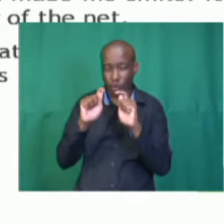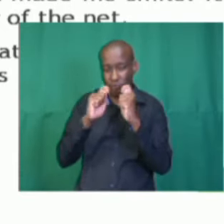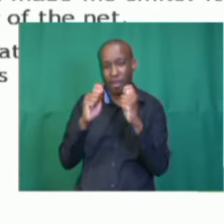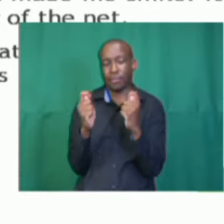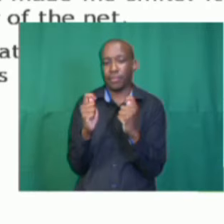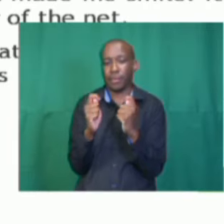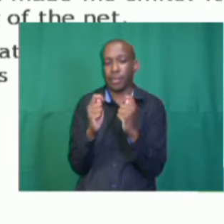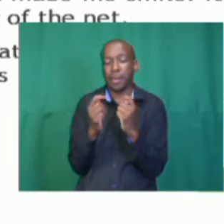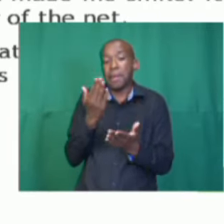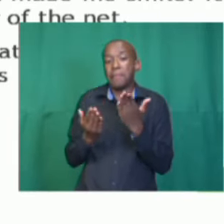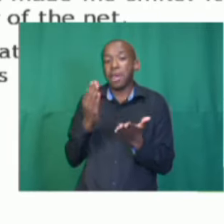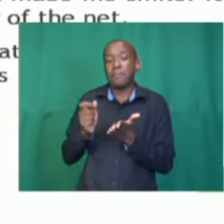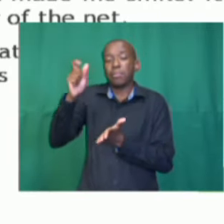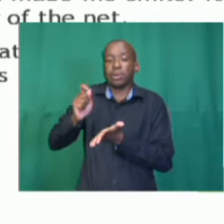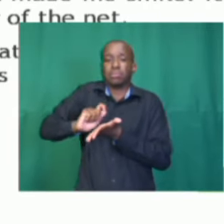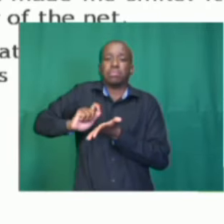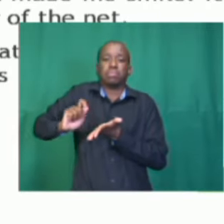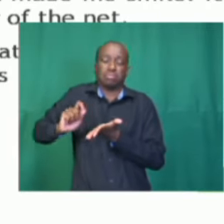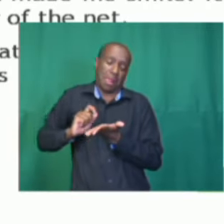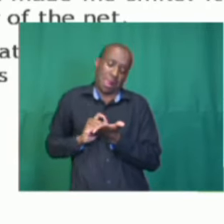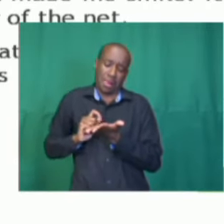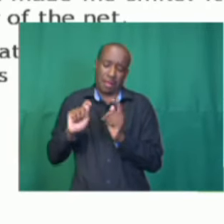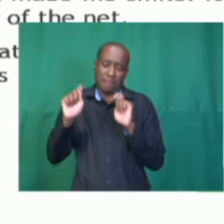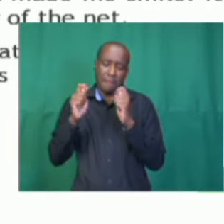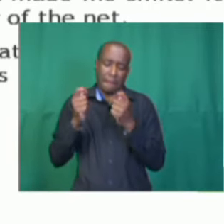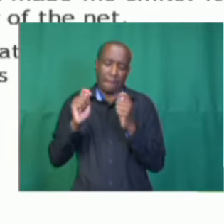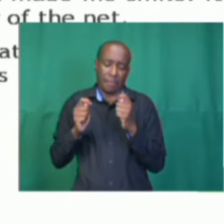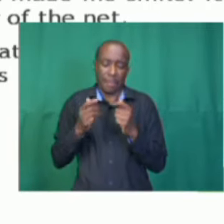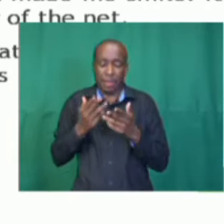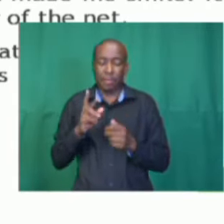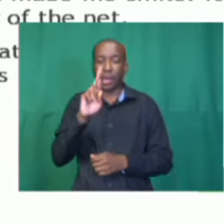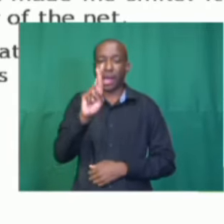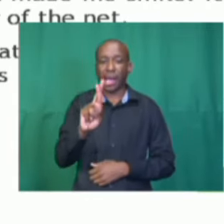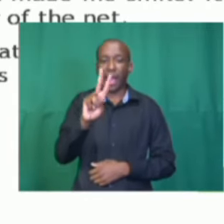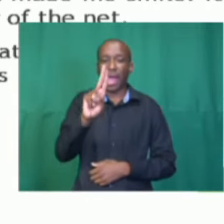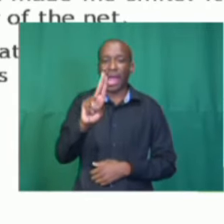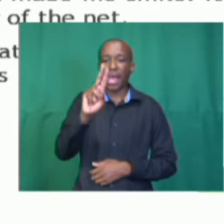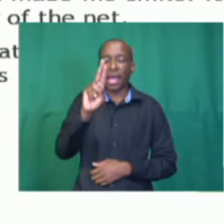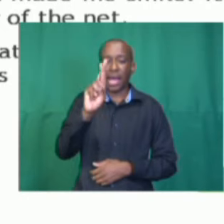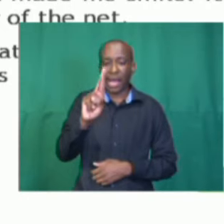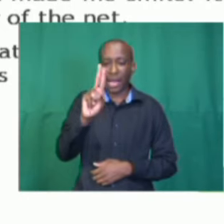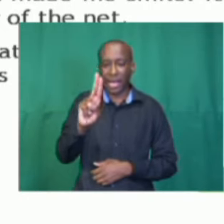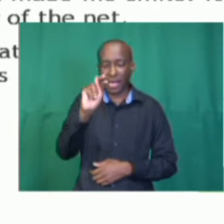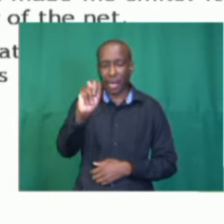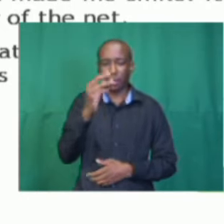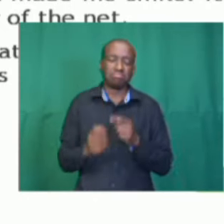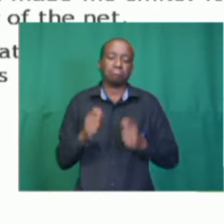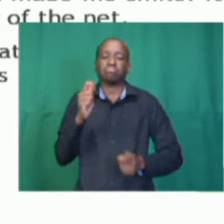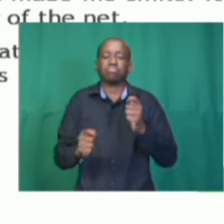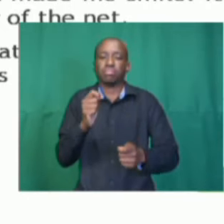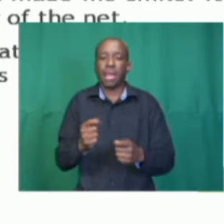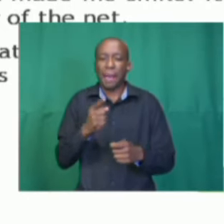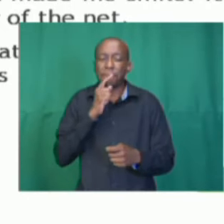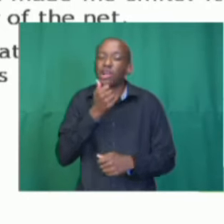have simply used the verb run or ran or jog, but why did he